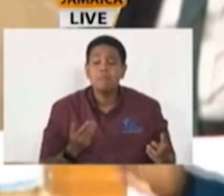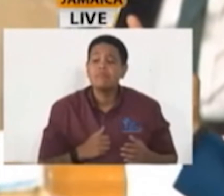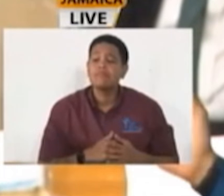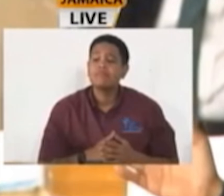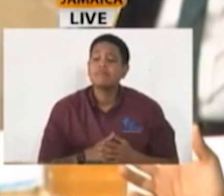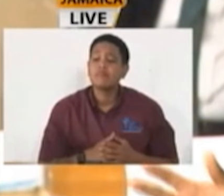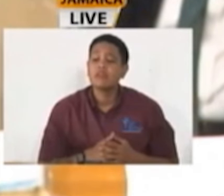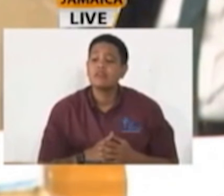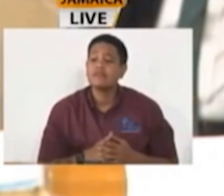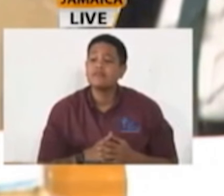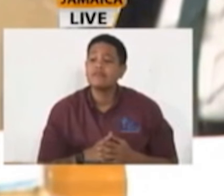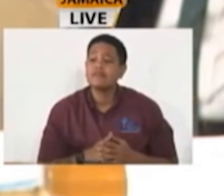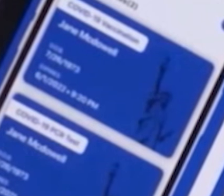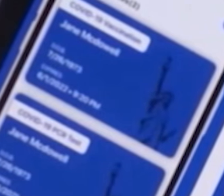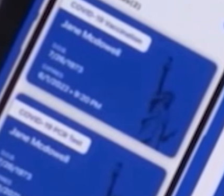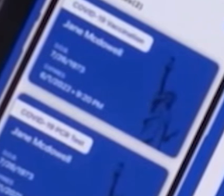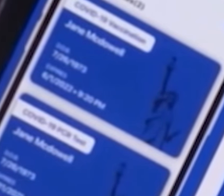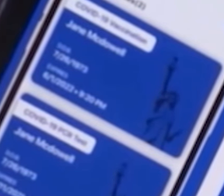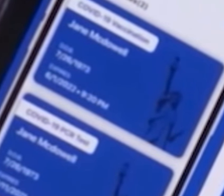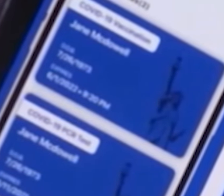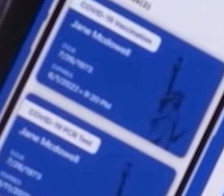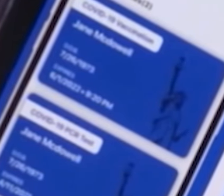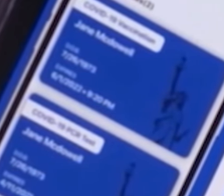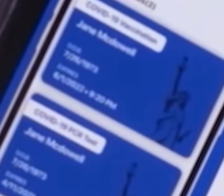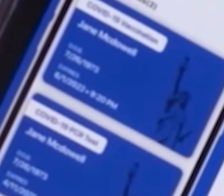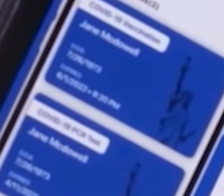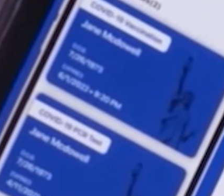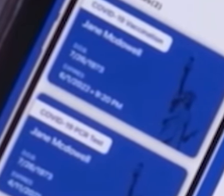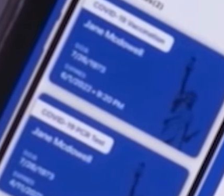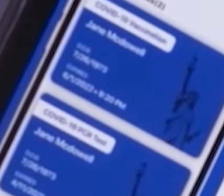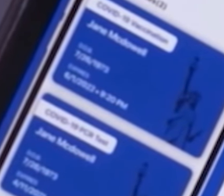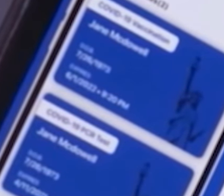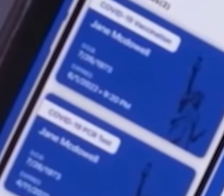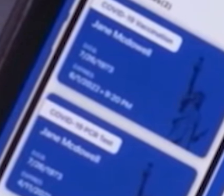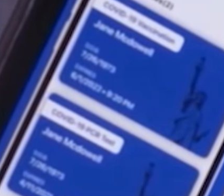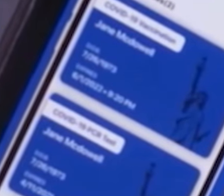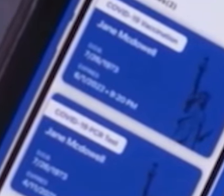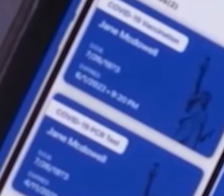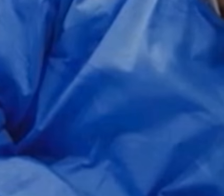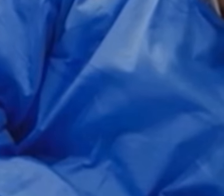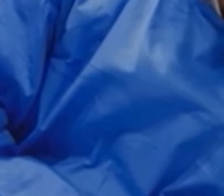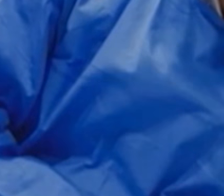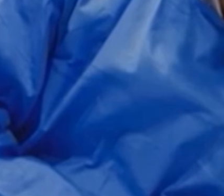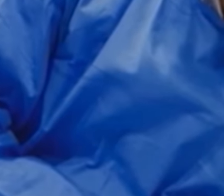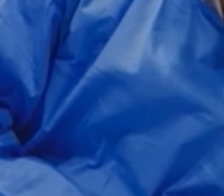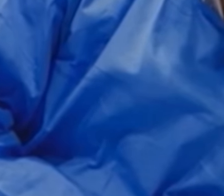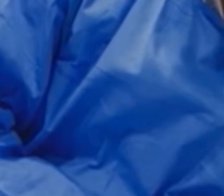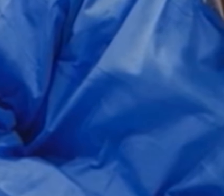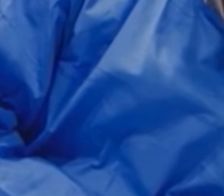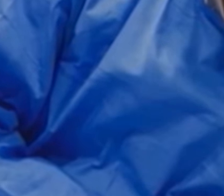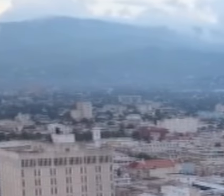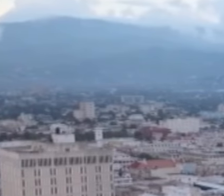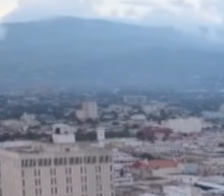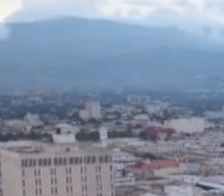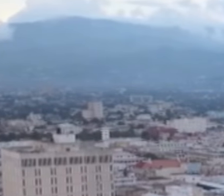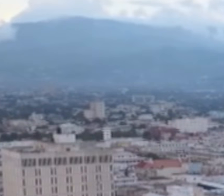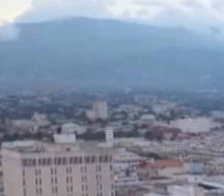gets to go by on a free ride. Some countries have implemented vaccine mandates as a way of getting more people